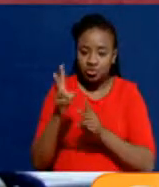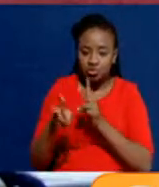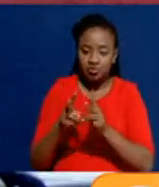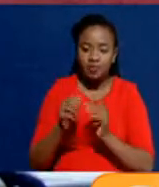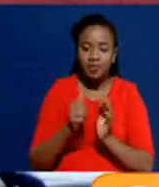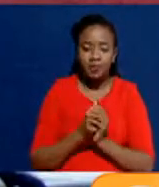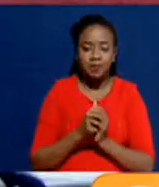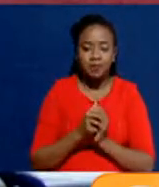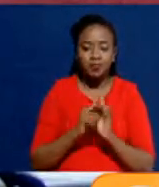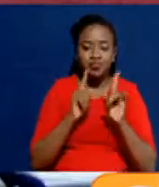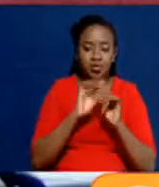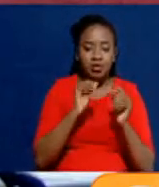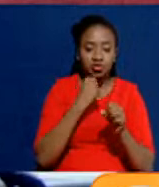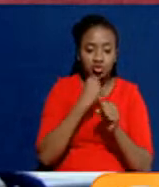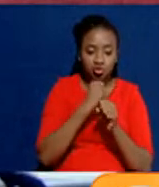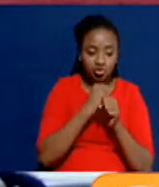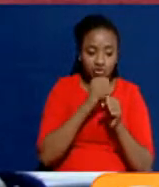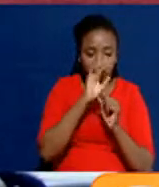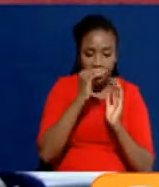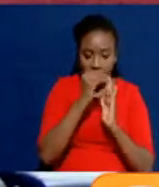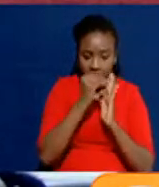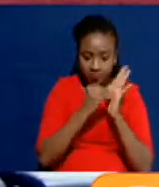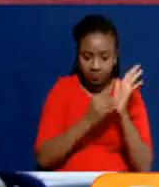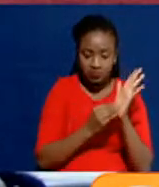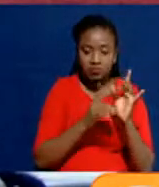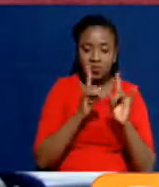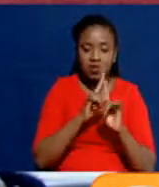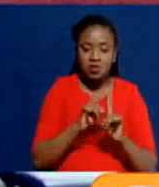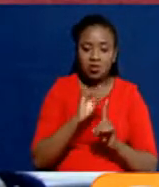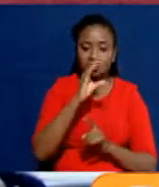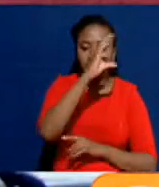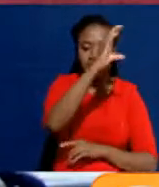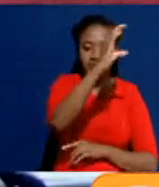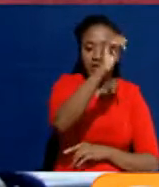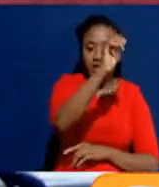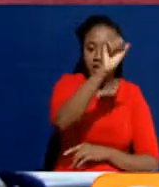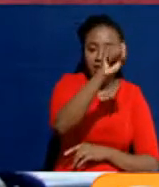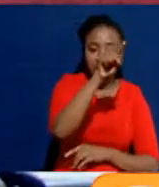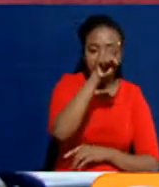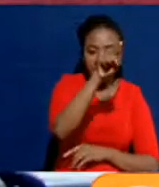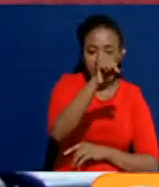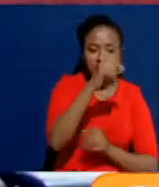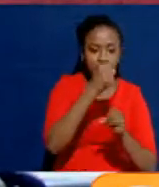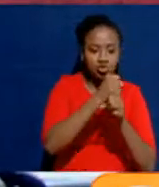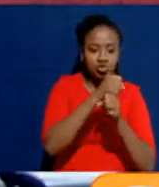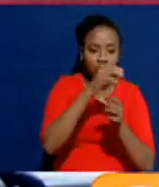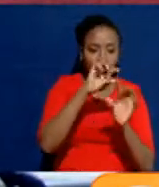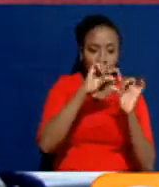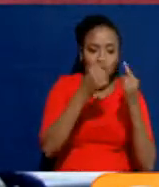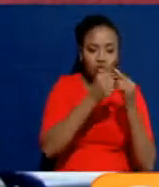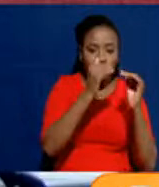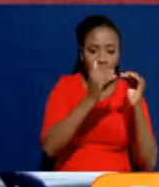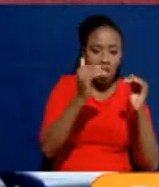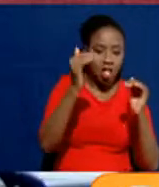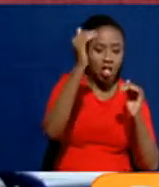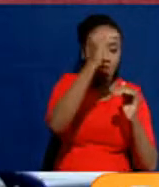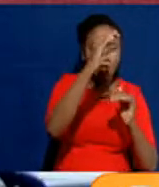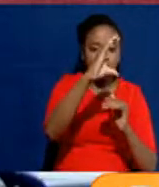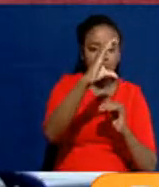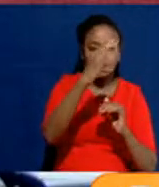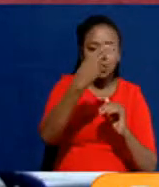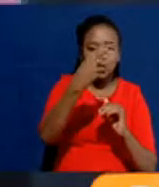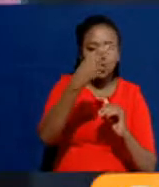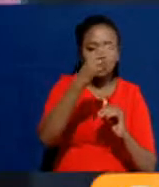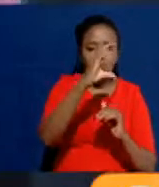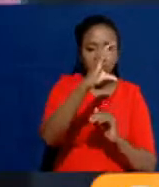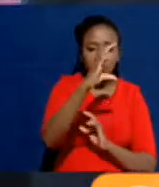therein, and the fact the CAS will be in a higher job group, CSG3, than